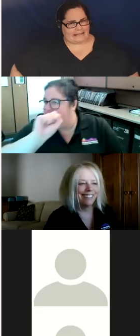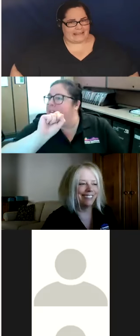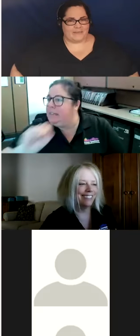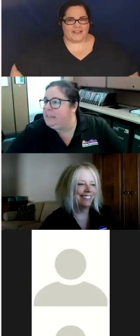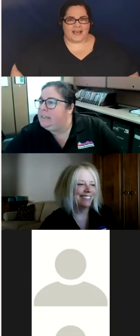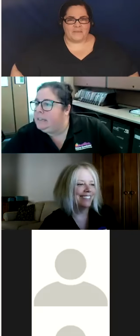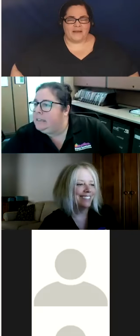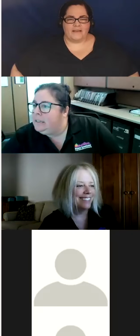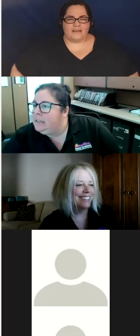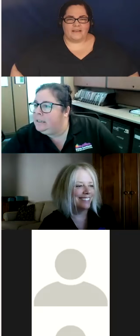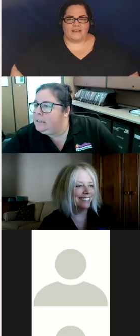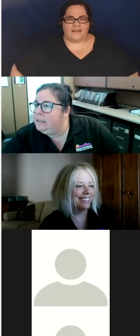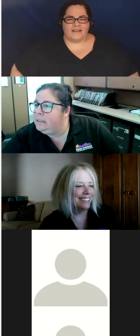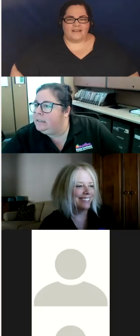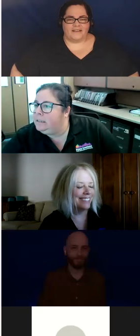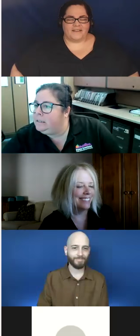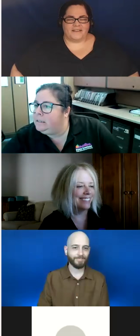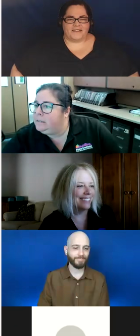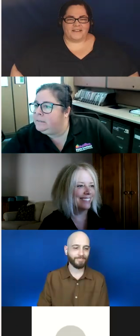like we're just about at time.